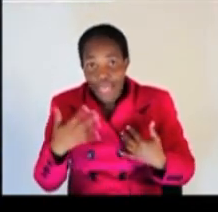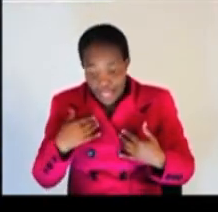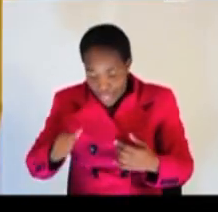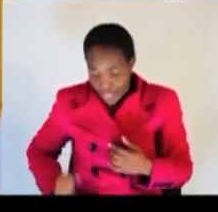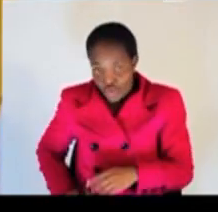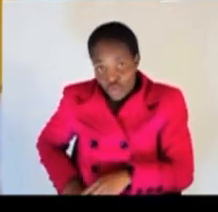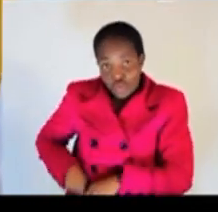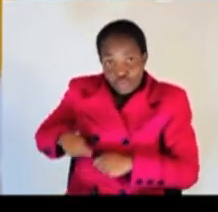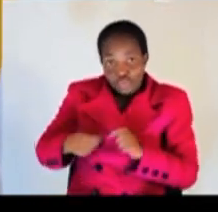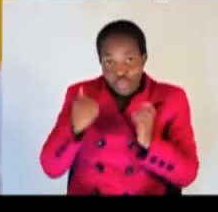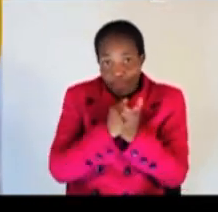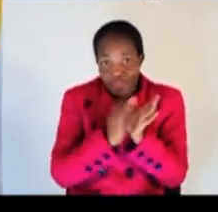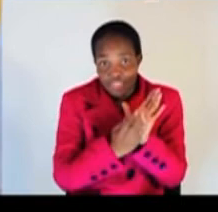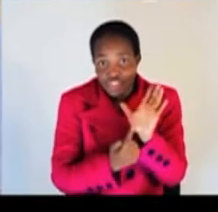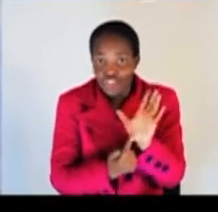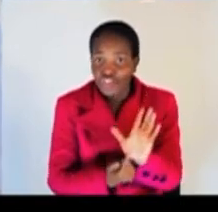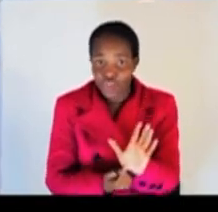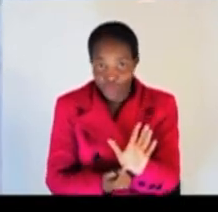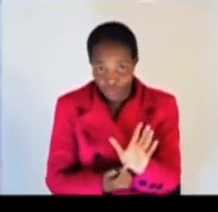out.